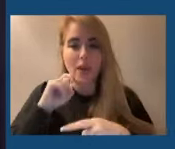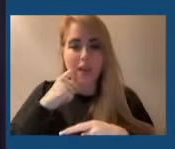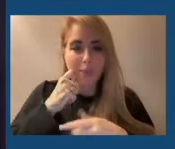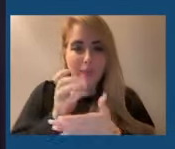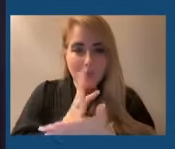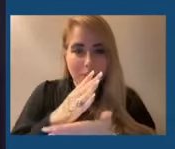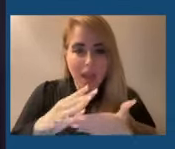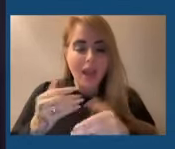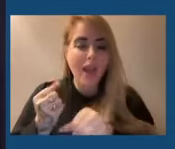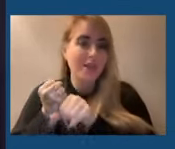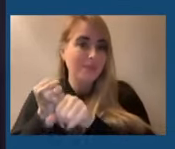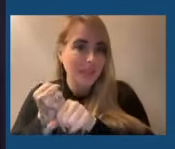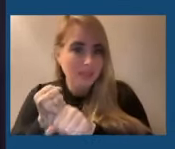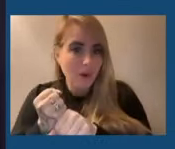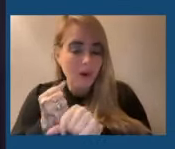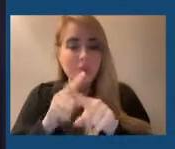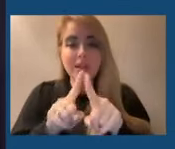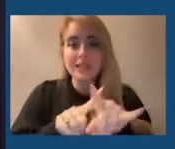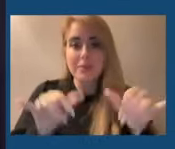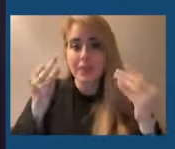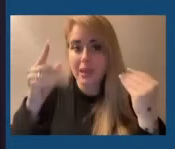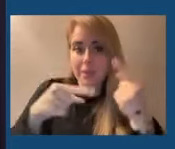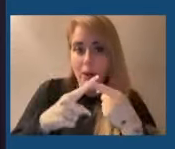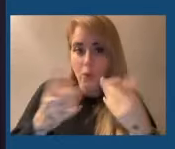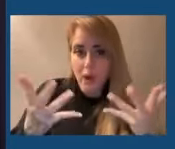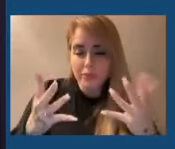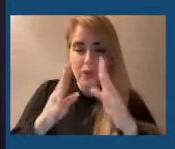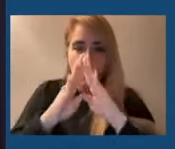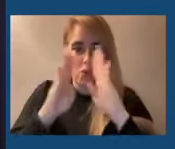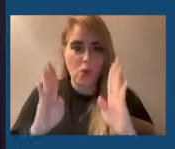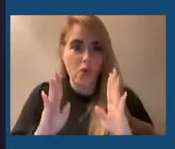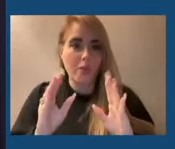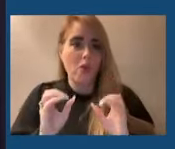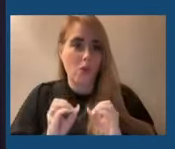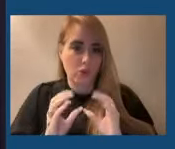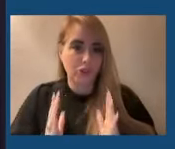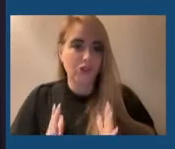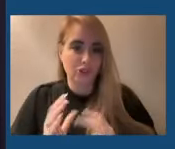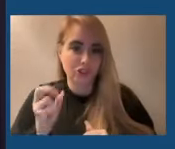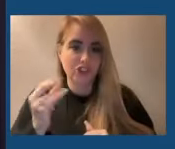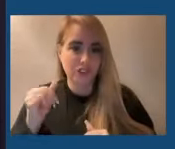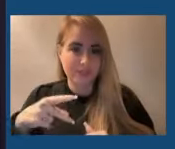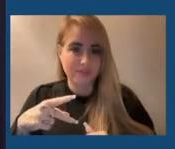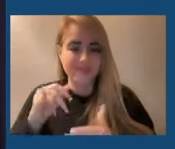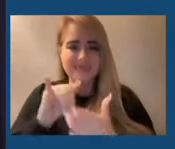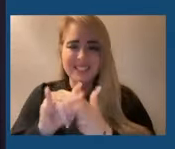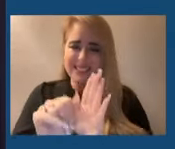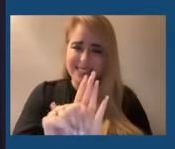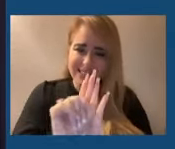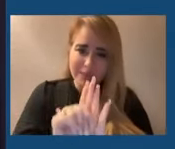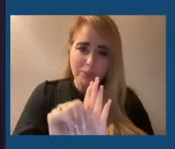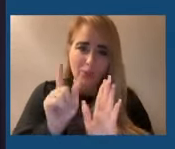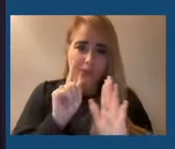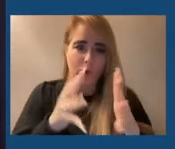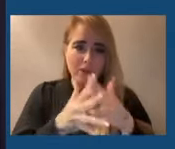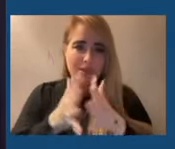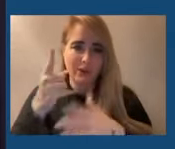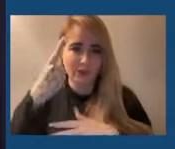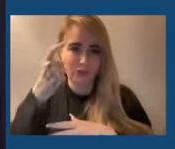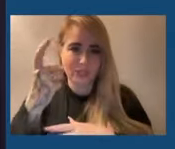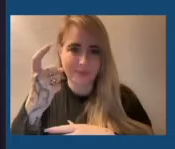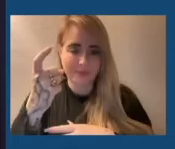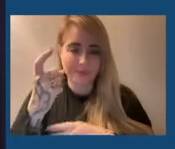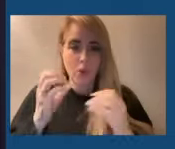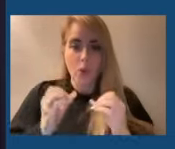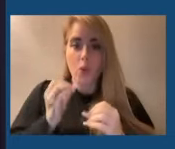baseball. But you also think of homeownership. It's the very symbol of the American dream. And owning a home is not